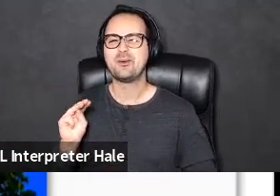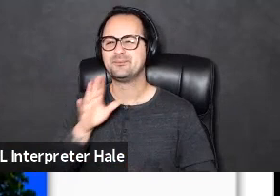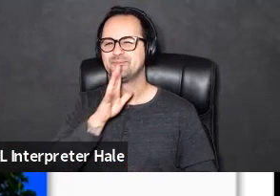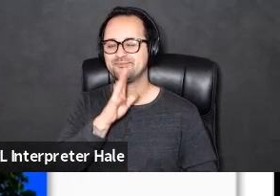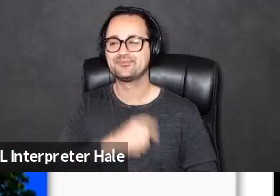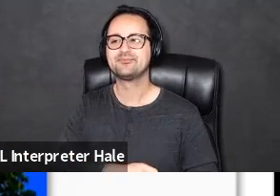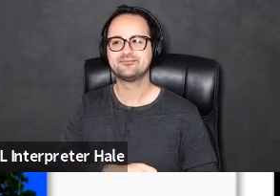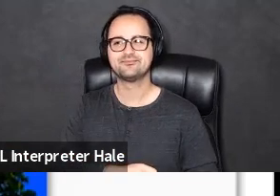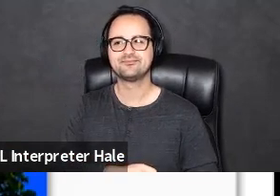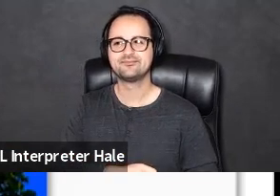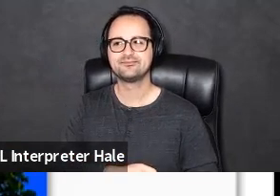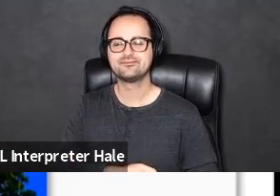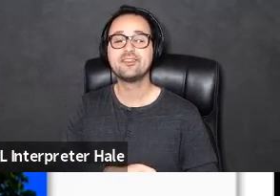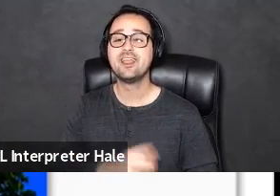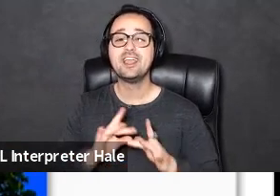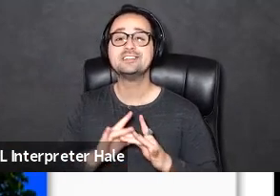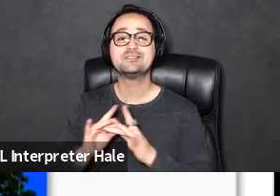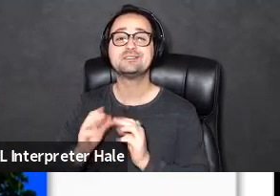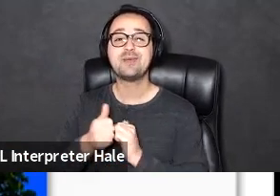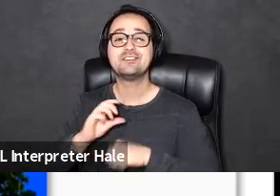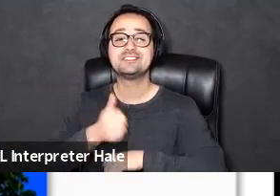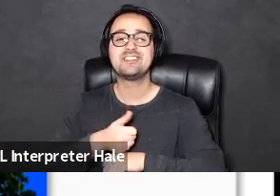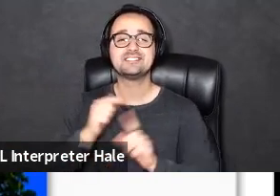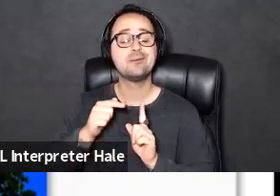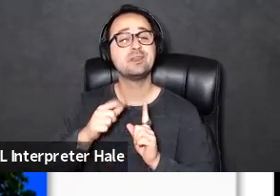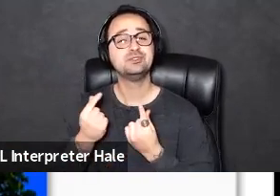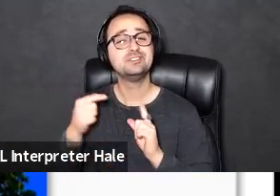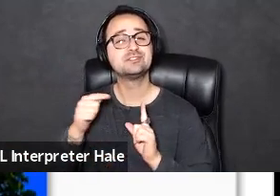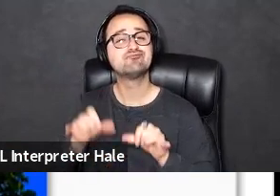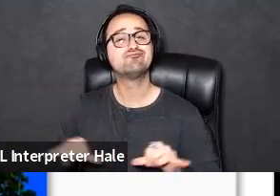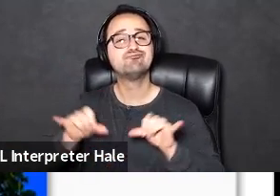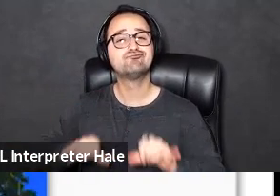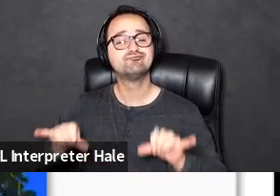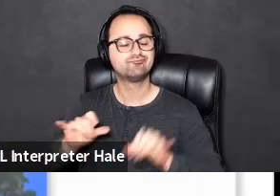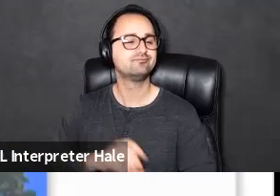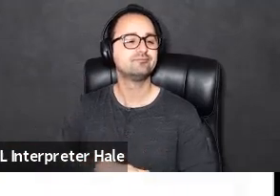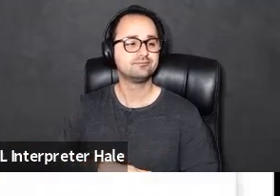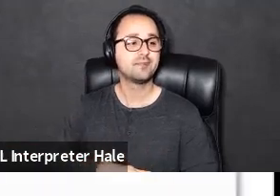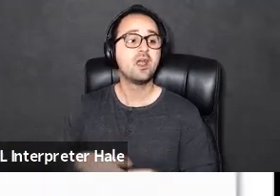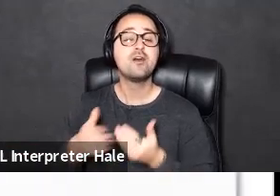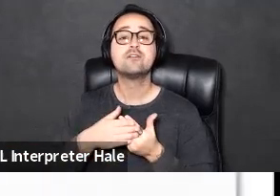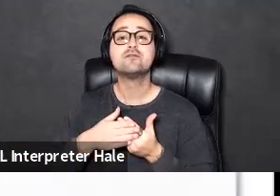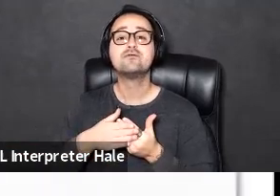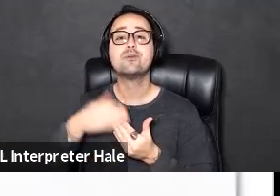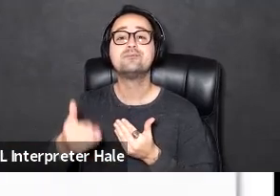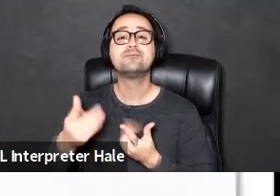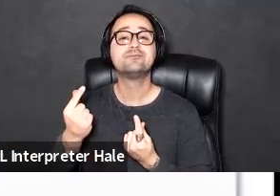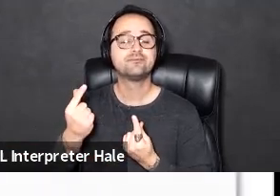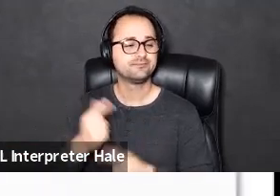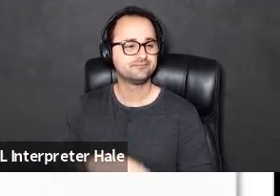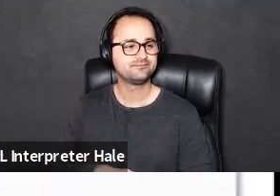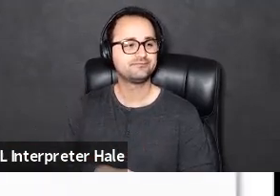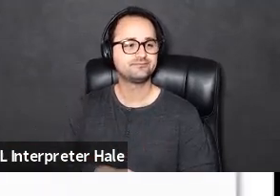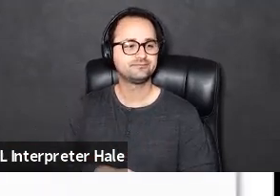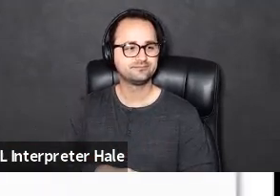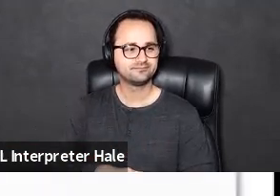to have that set up and to do that on a regular basis. And then from here, we go into